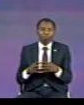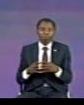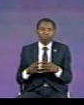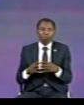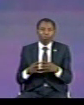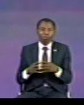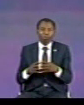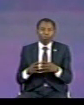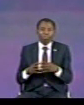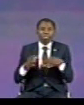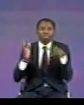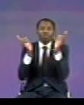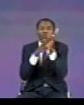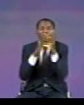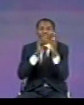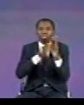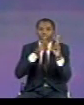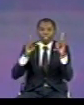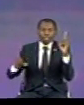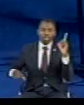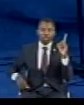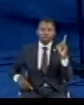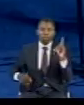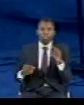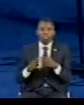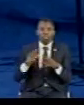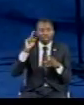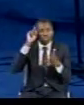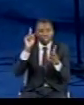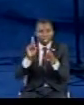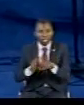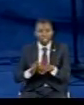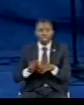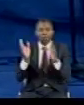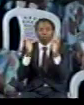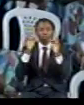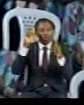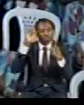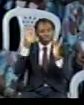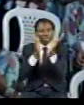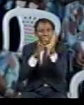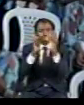Praise the Lord. Brethren, praise the Lord.